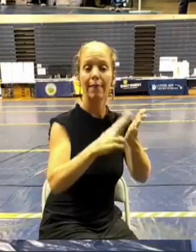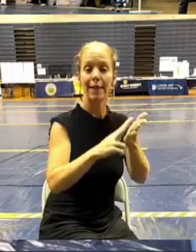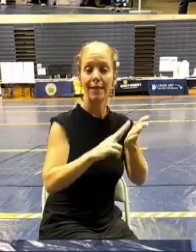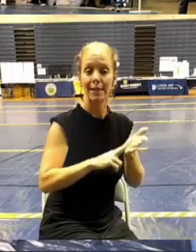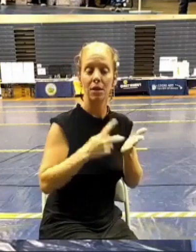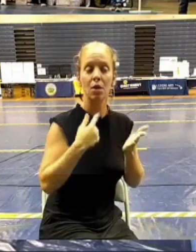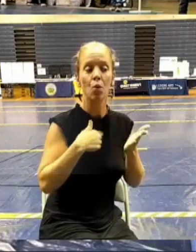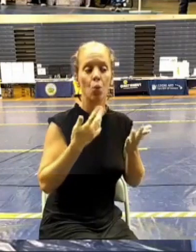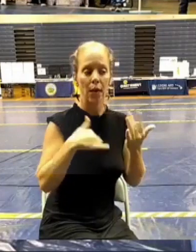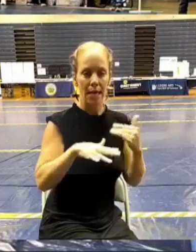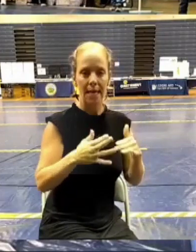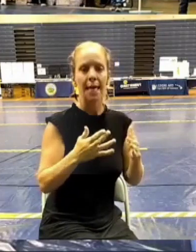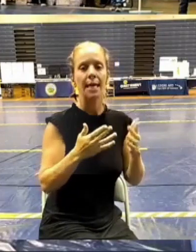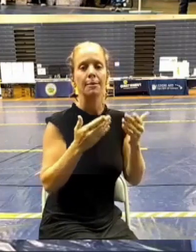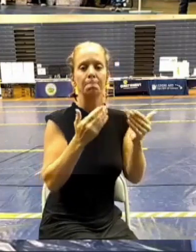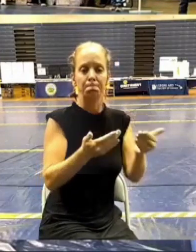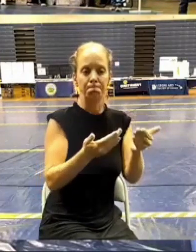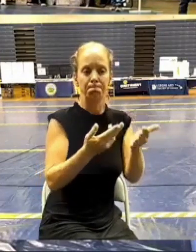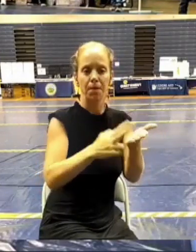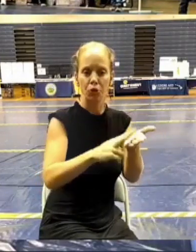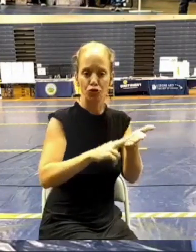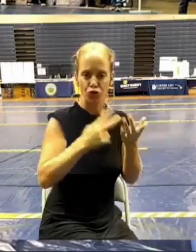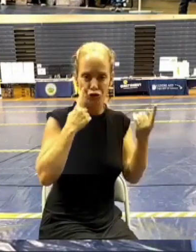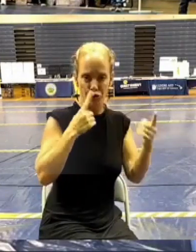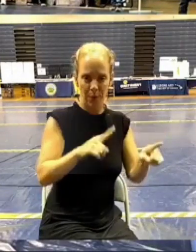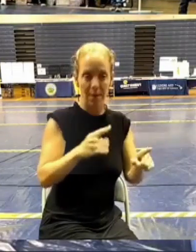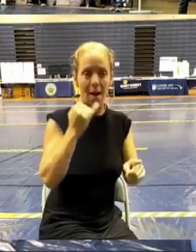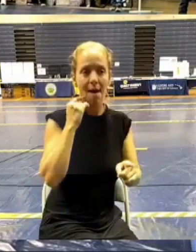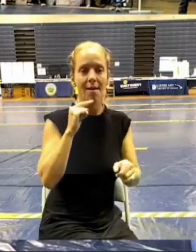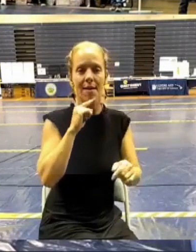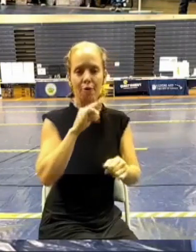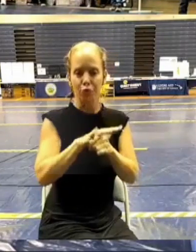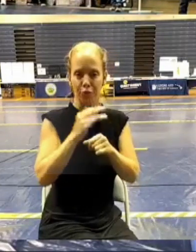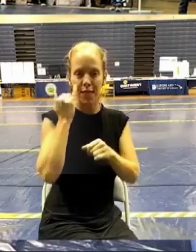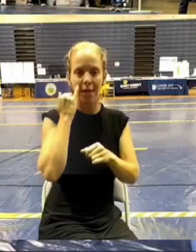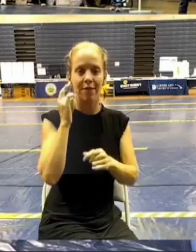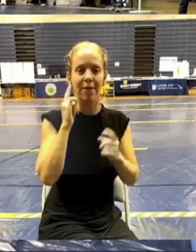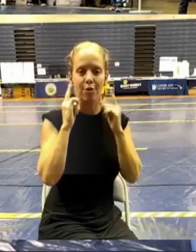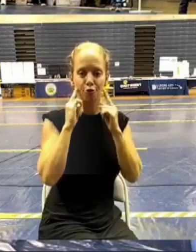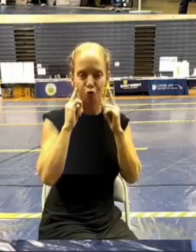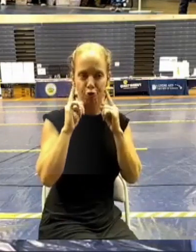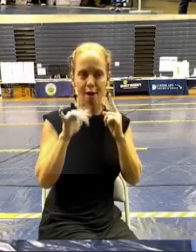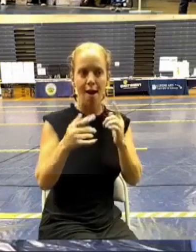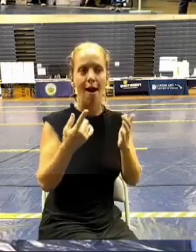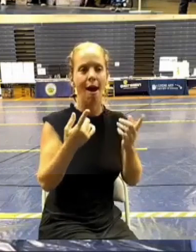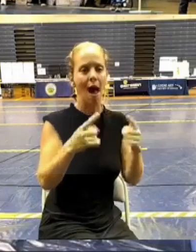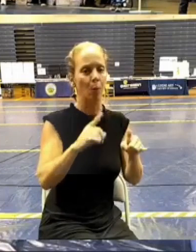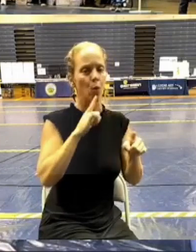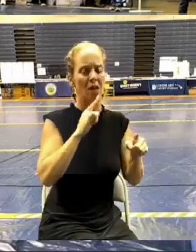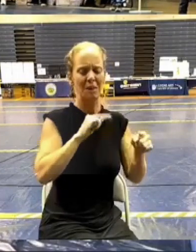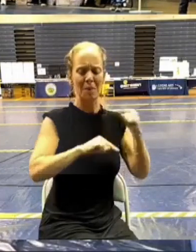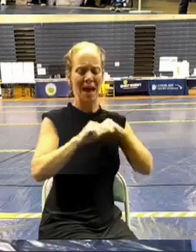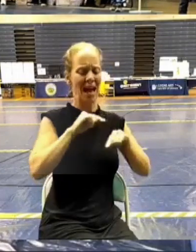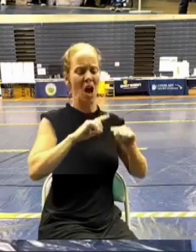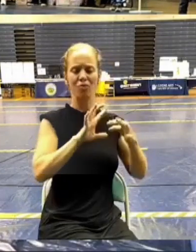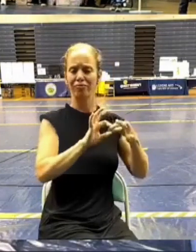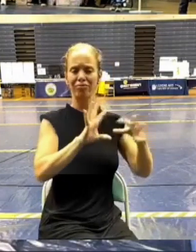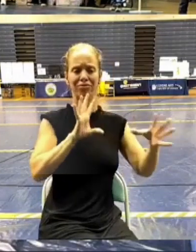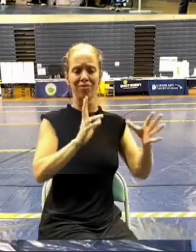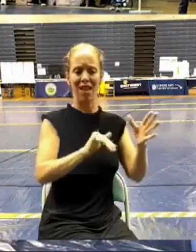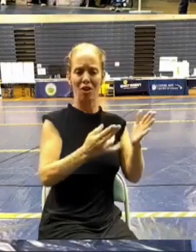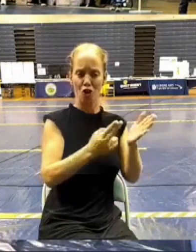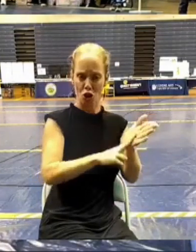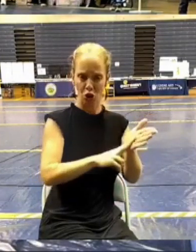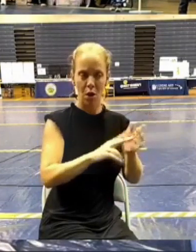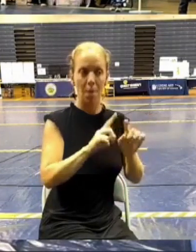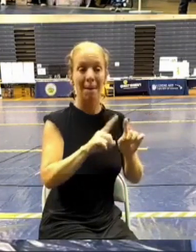the contractual agreement. That one, I guarantee you, if we hear of that happening, we will back out. We will not execute that contract.